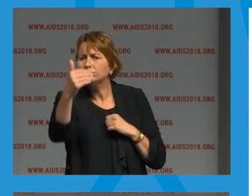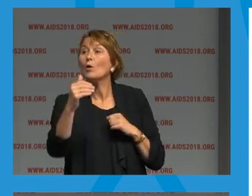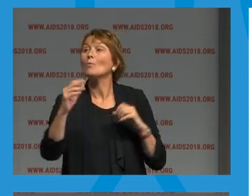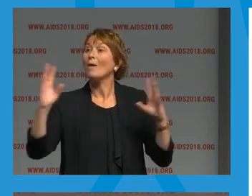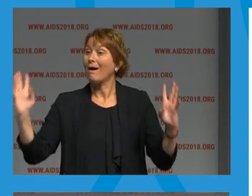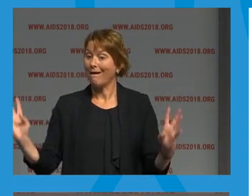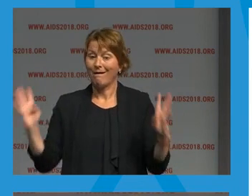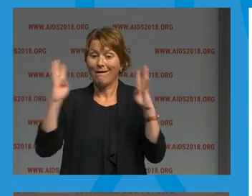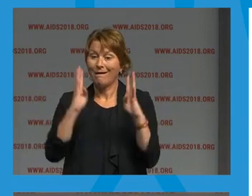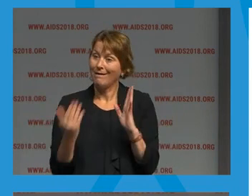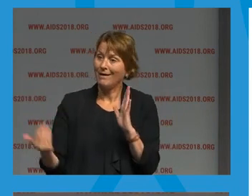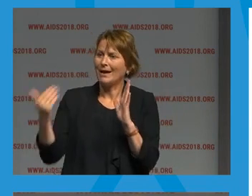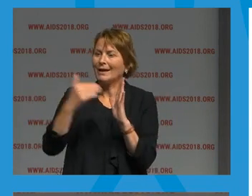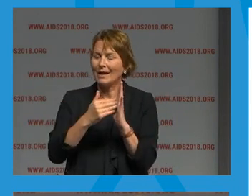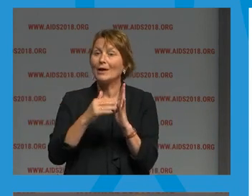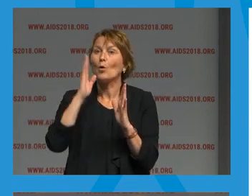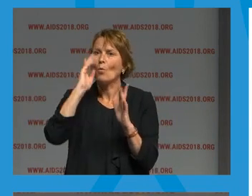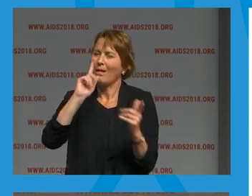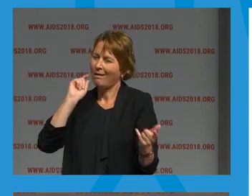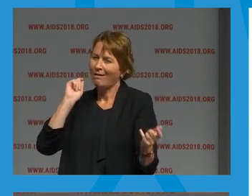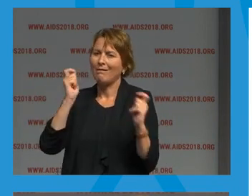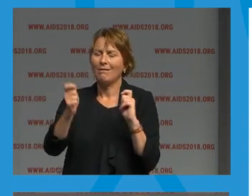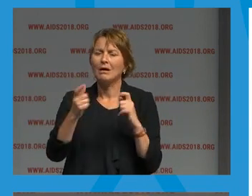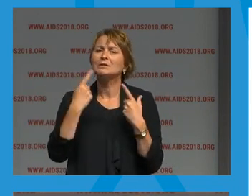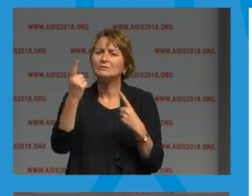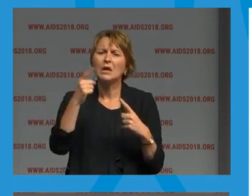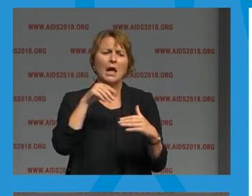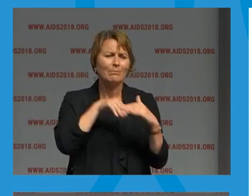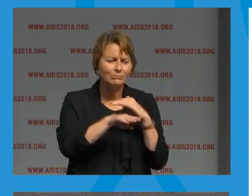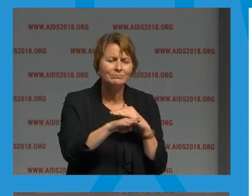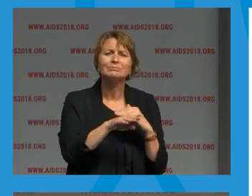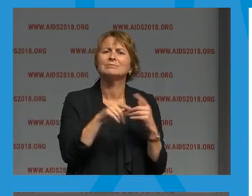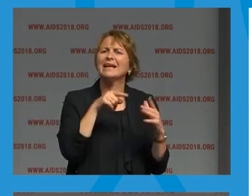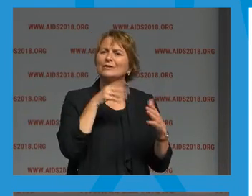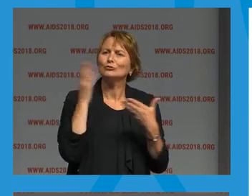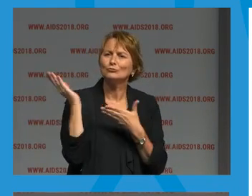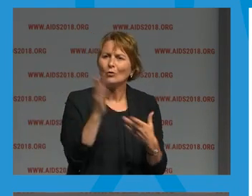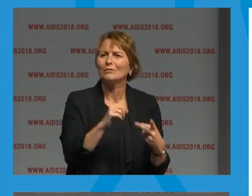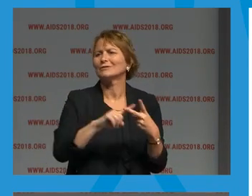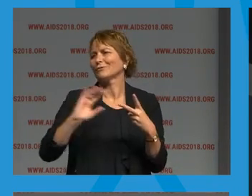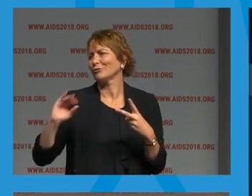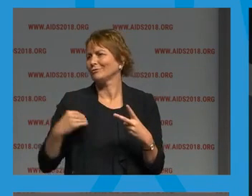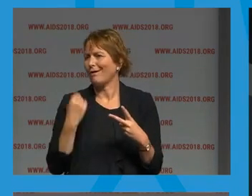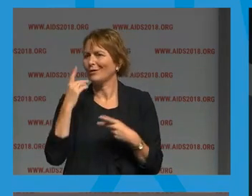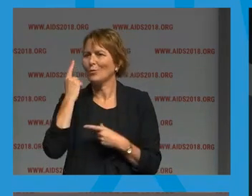different key population cascades and access to services for young women. Thank you.